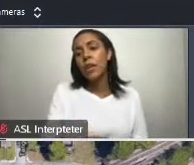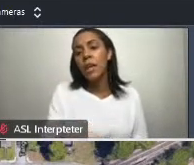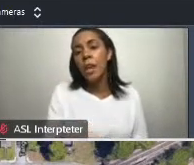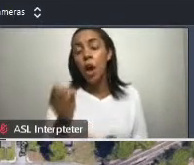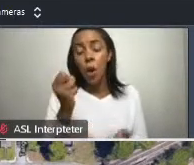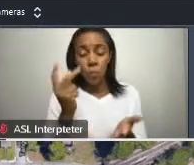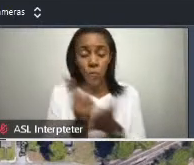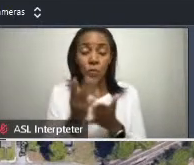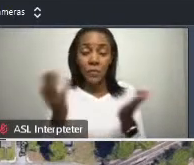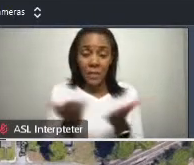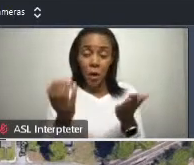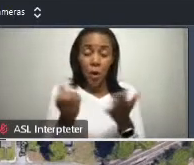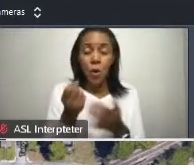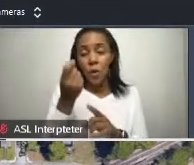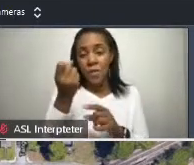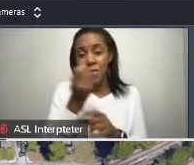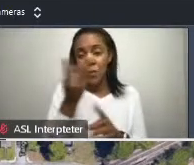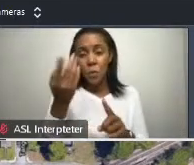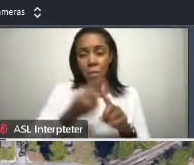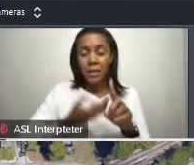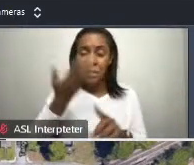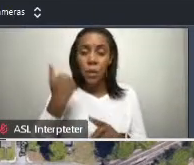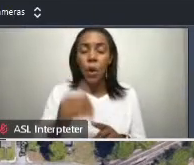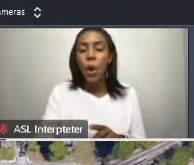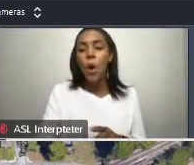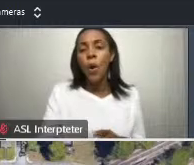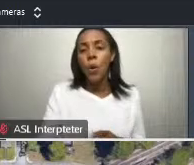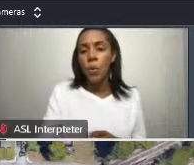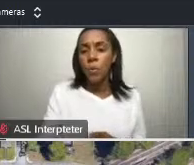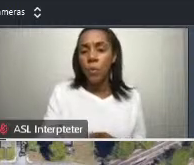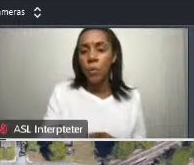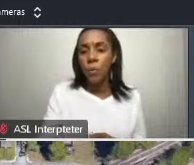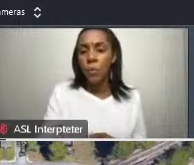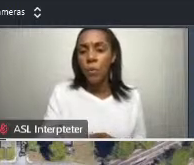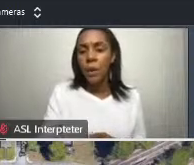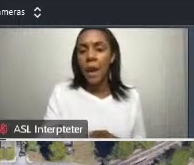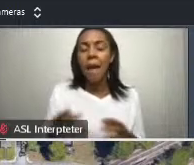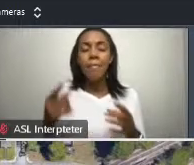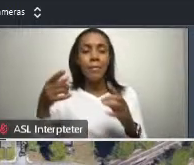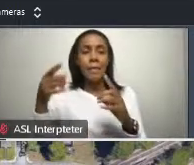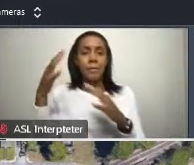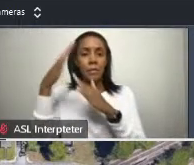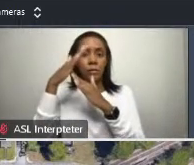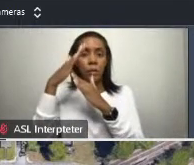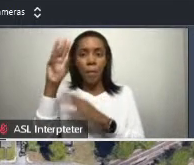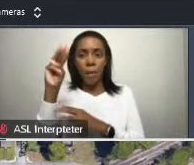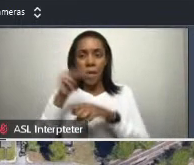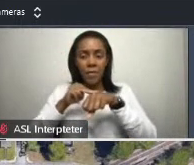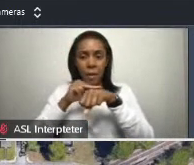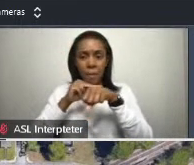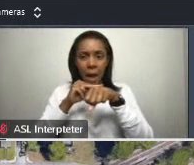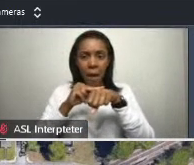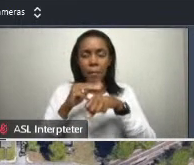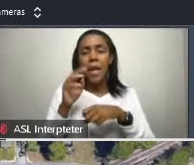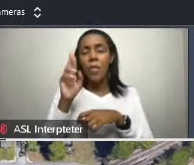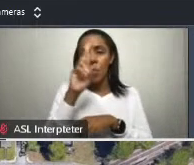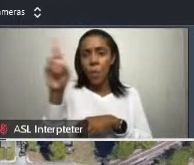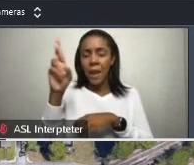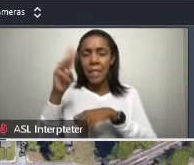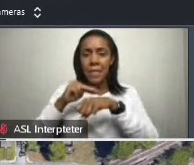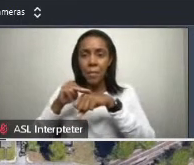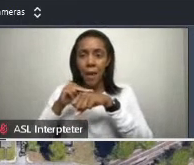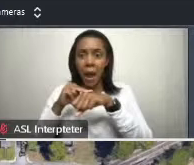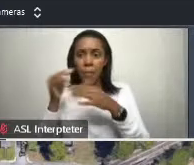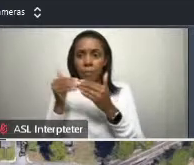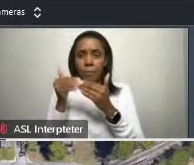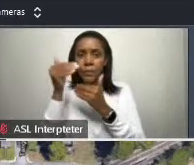at the corner of Central at the top of the map and Cooper at the right of the map, where Albert Cook Plumbing is. There's a street